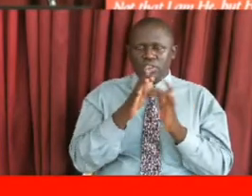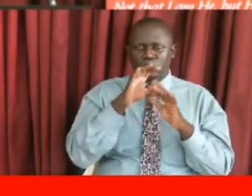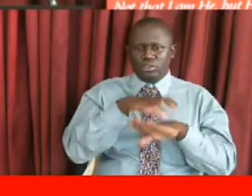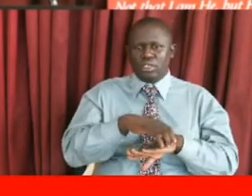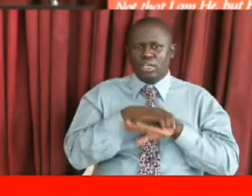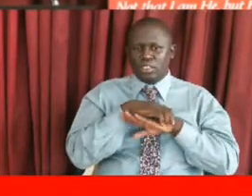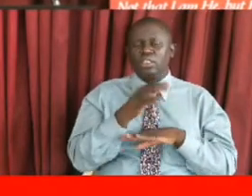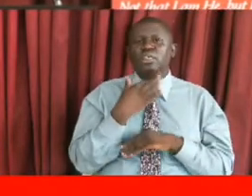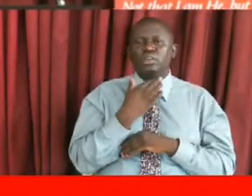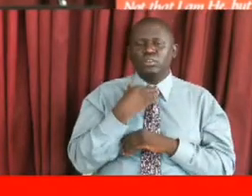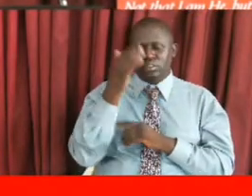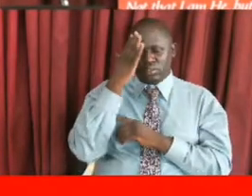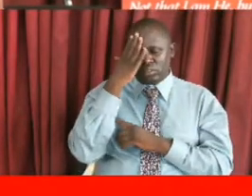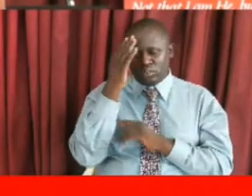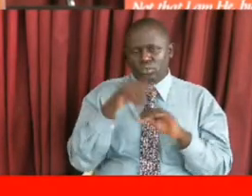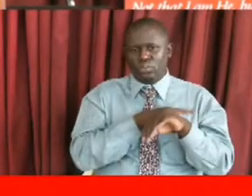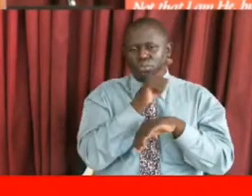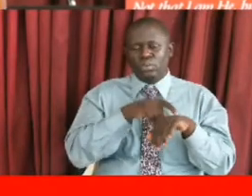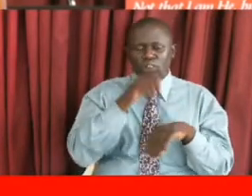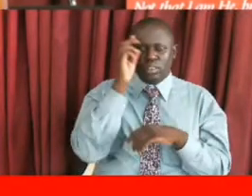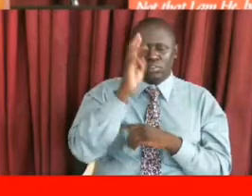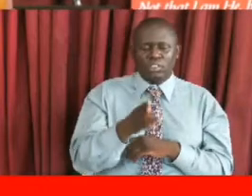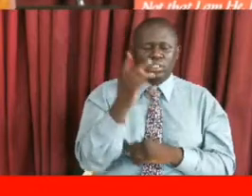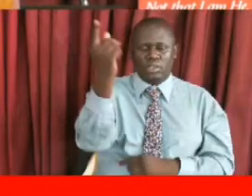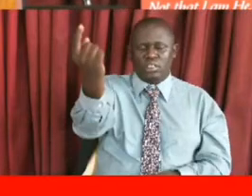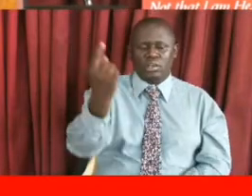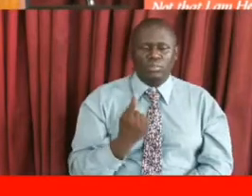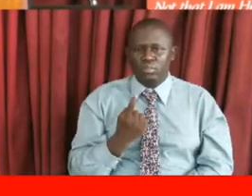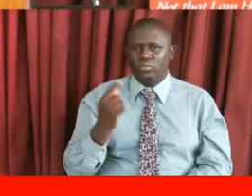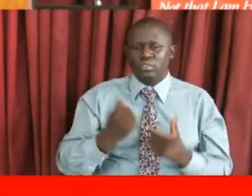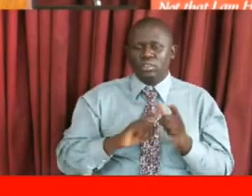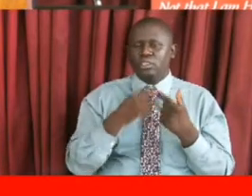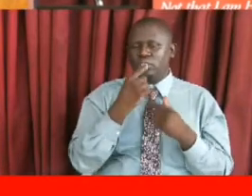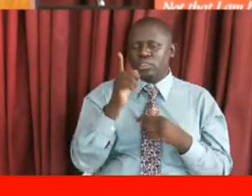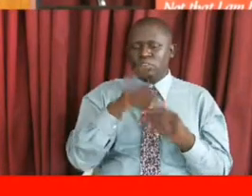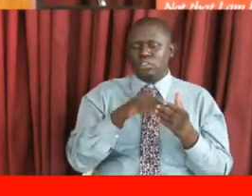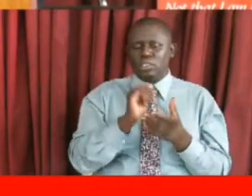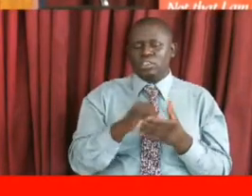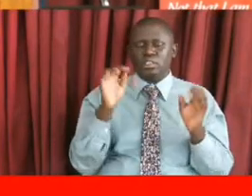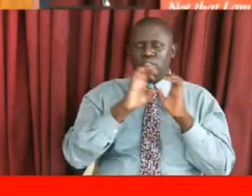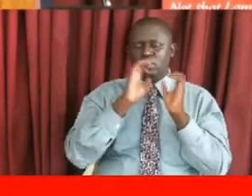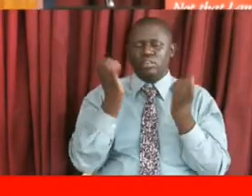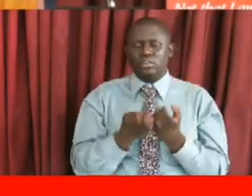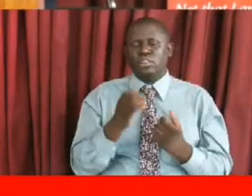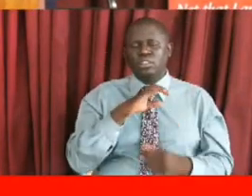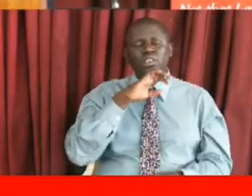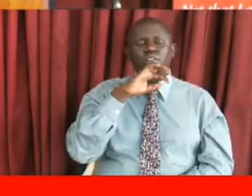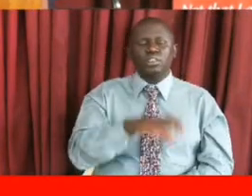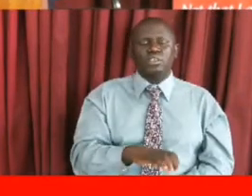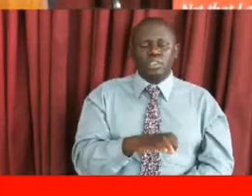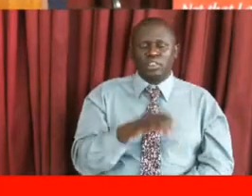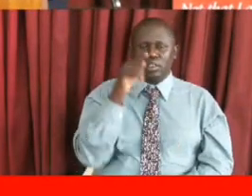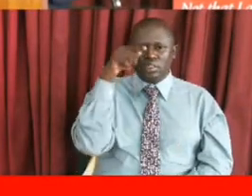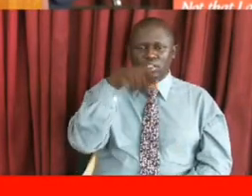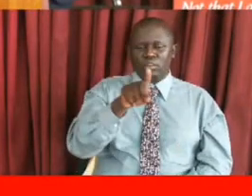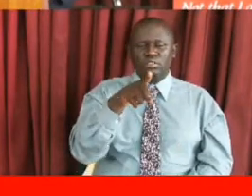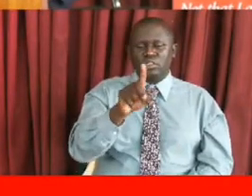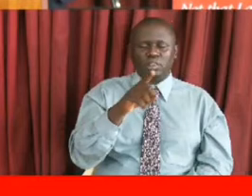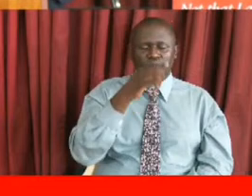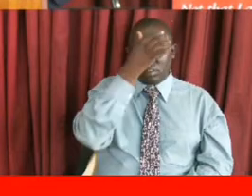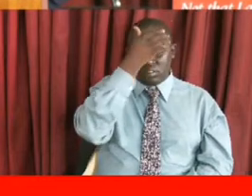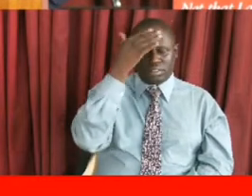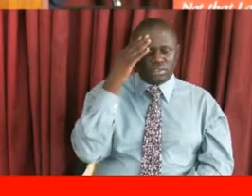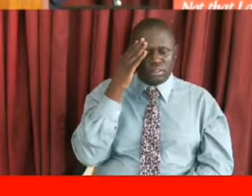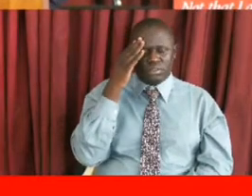wanted to know when he would come he said even the son himself don't know when it's going to happen Jesus when he was on